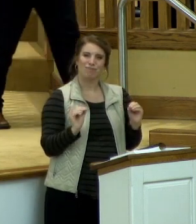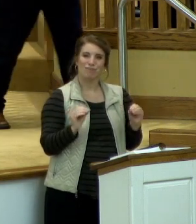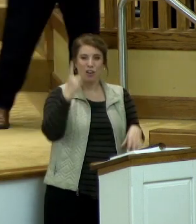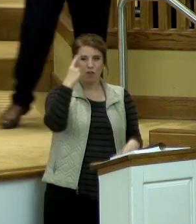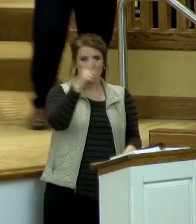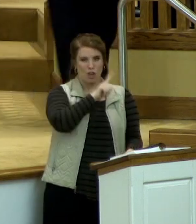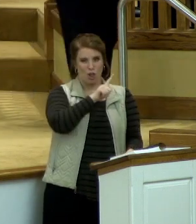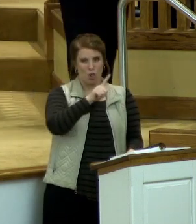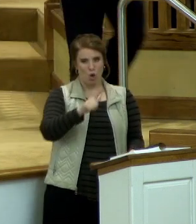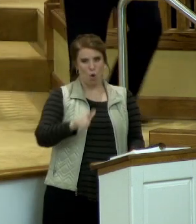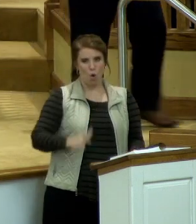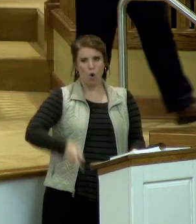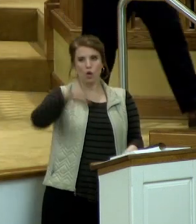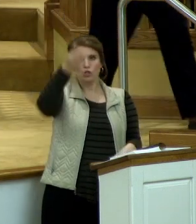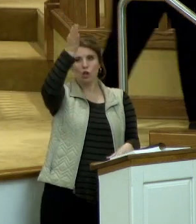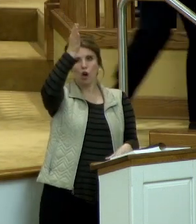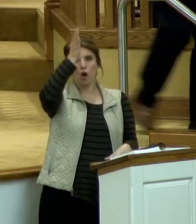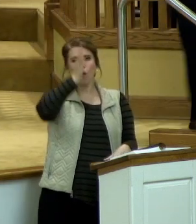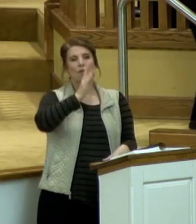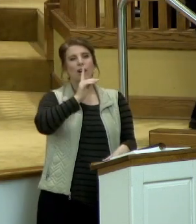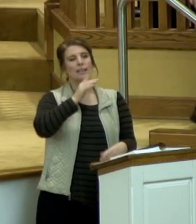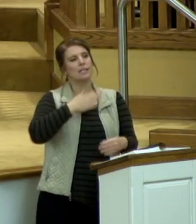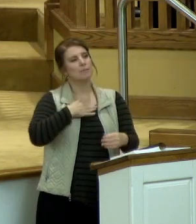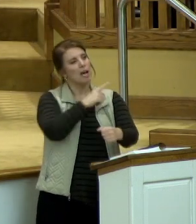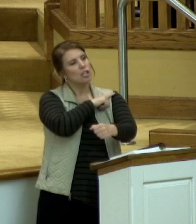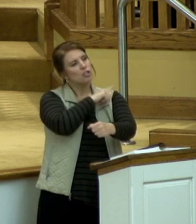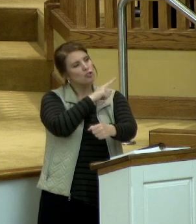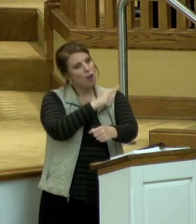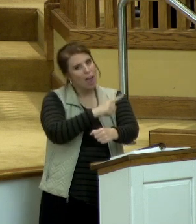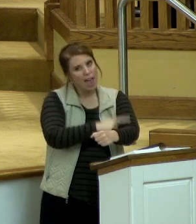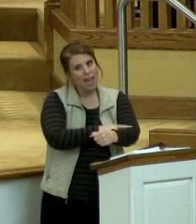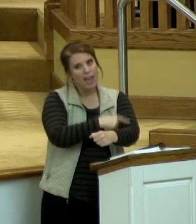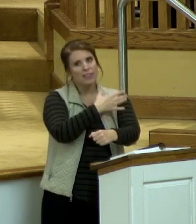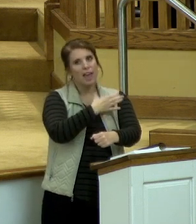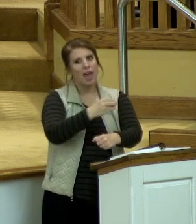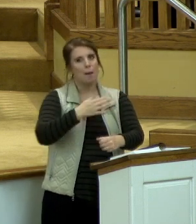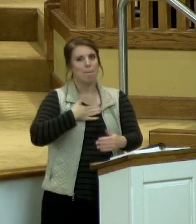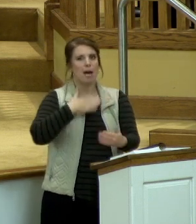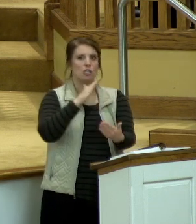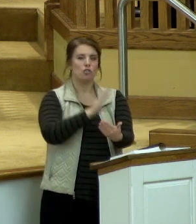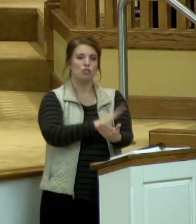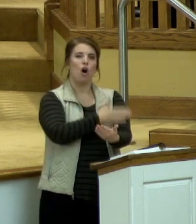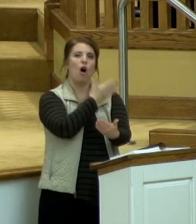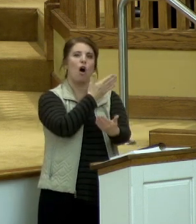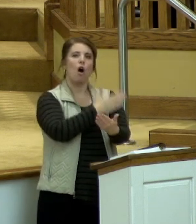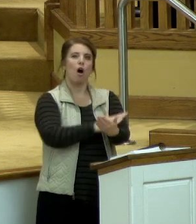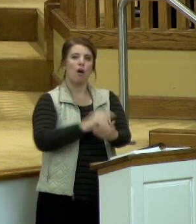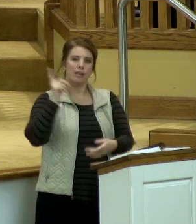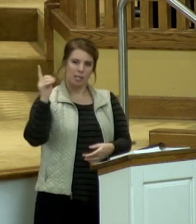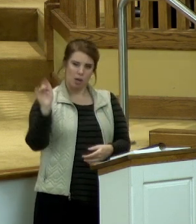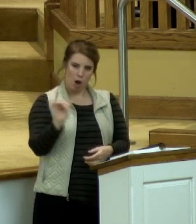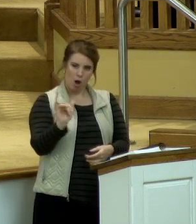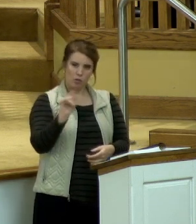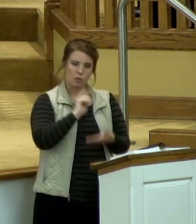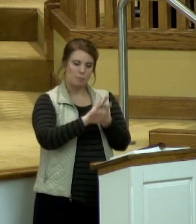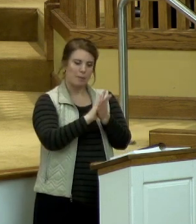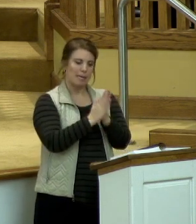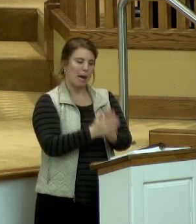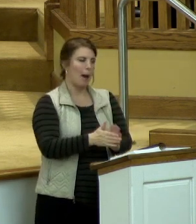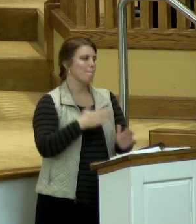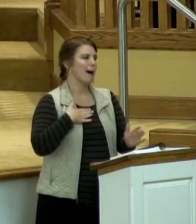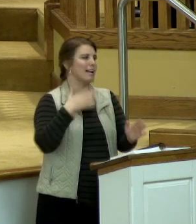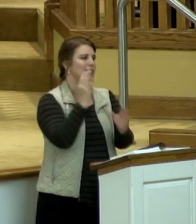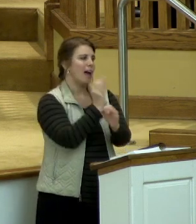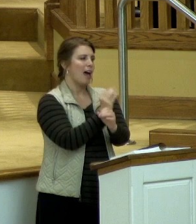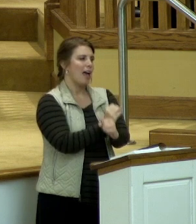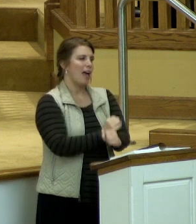afraid. For the Lord, Jehovah, is my strength and my song. He also has become